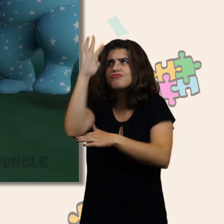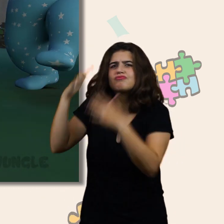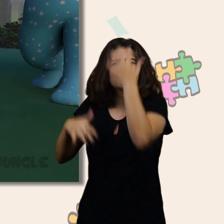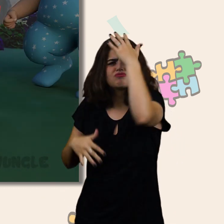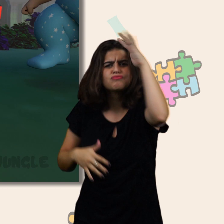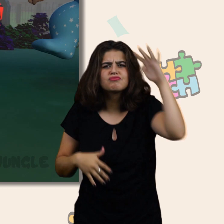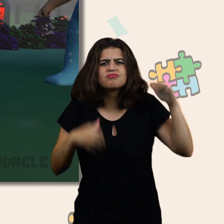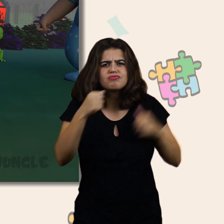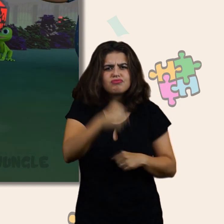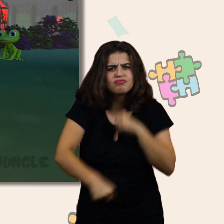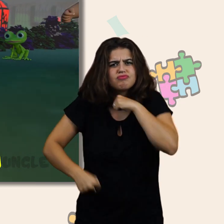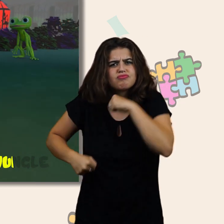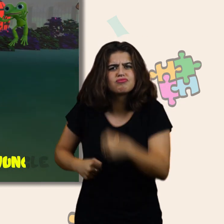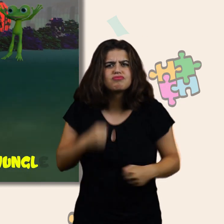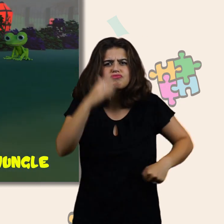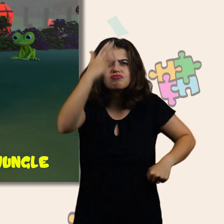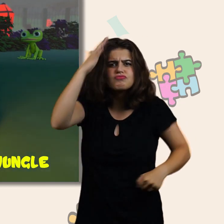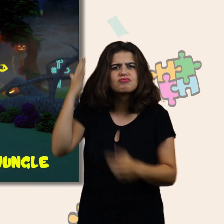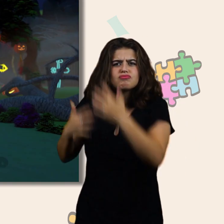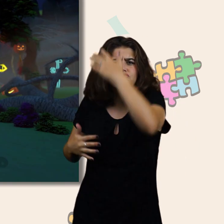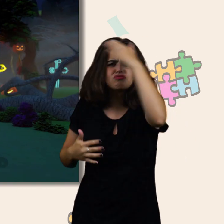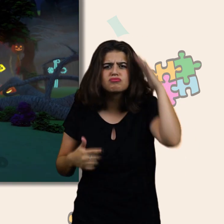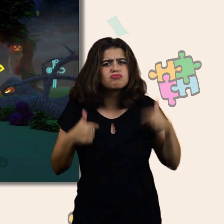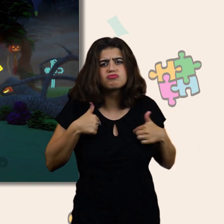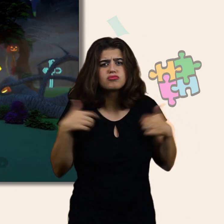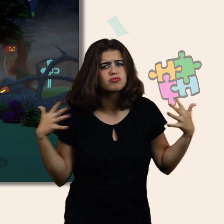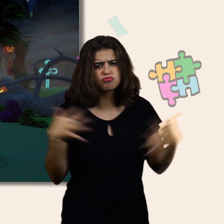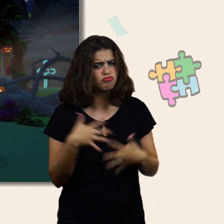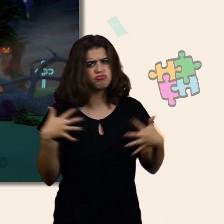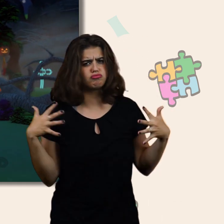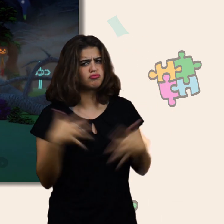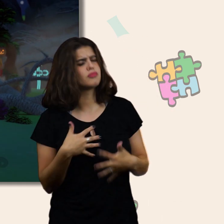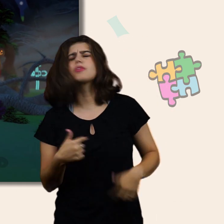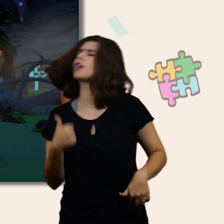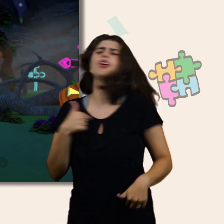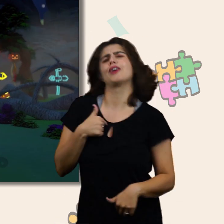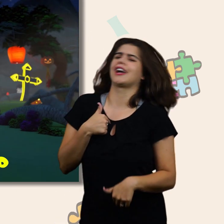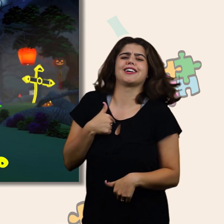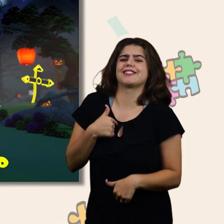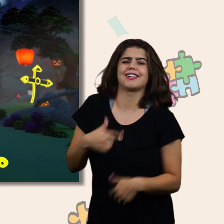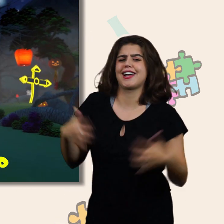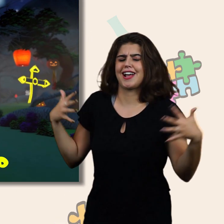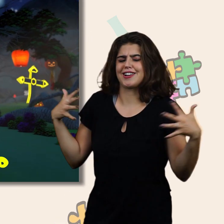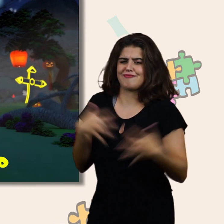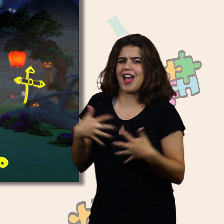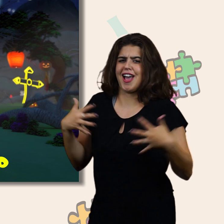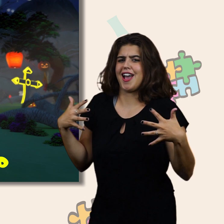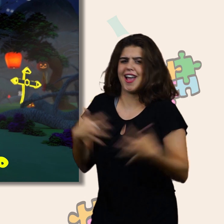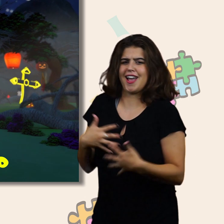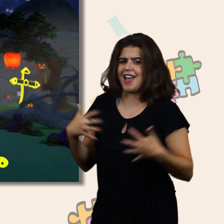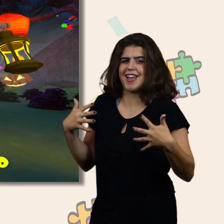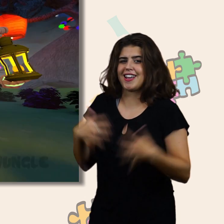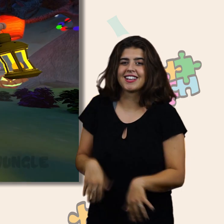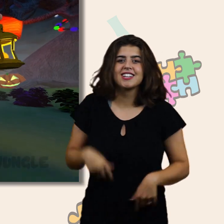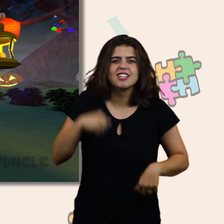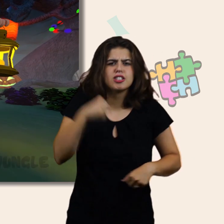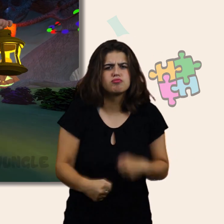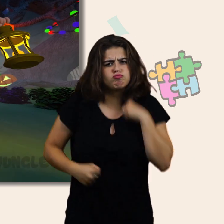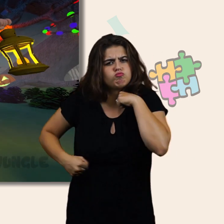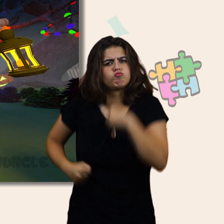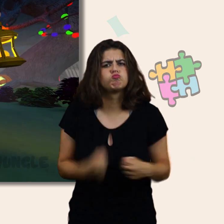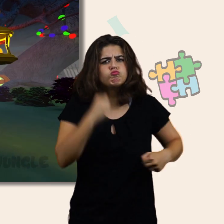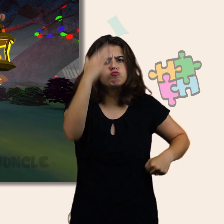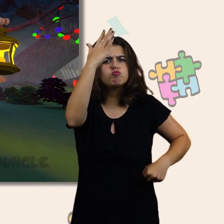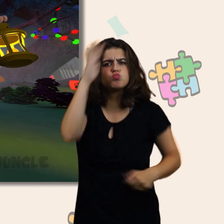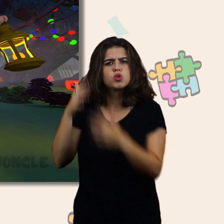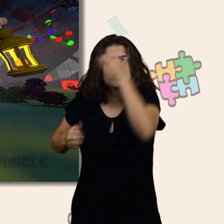jungle, stomping in the jungle. We're not afraid, we're not afraid. Stomping